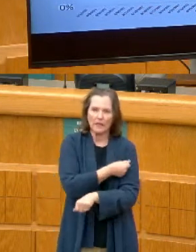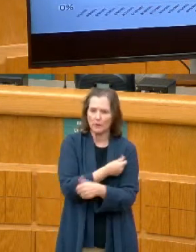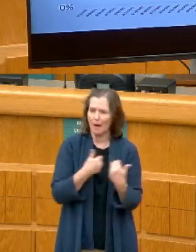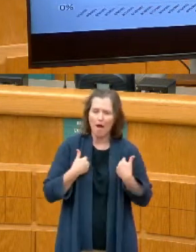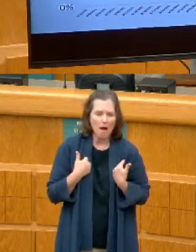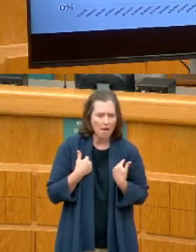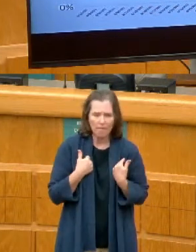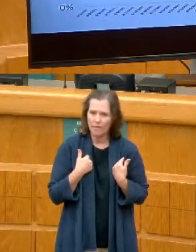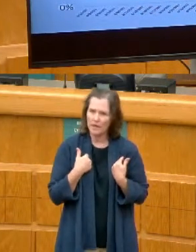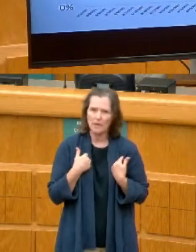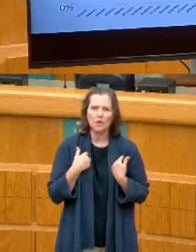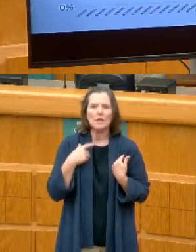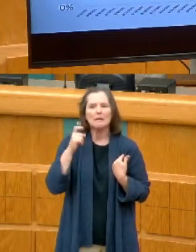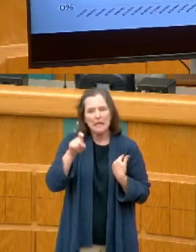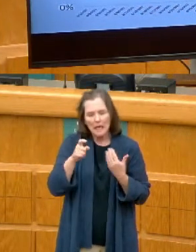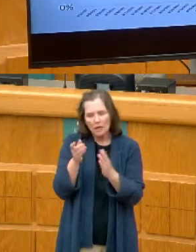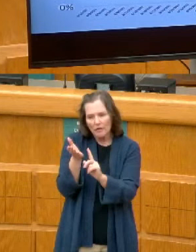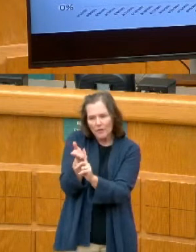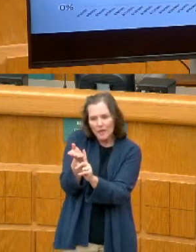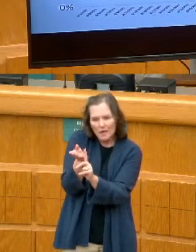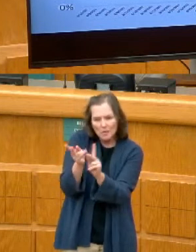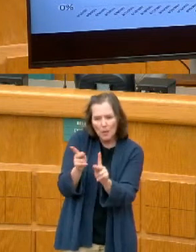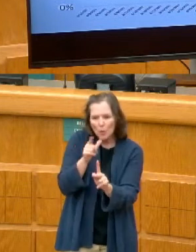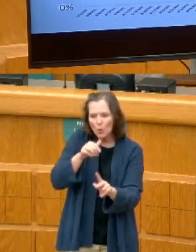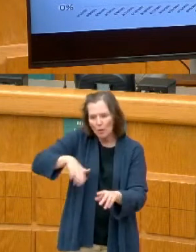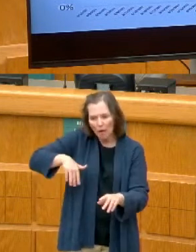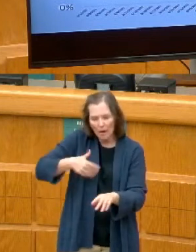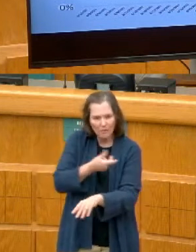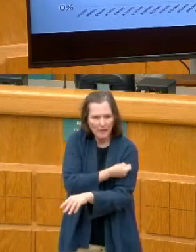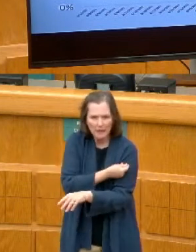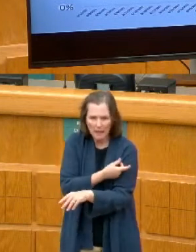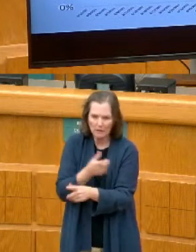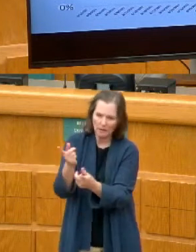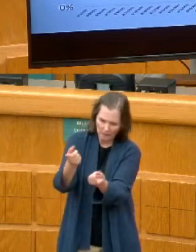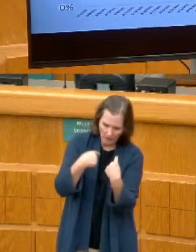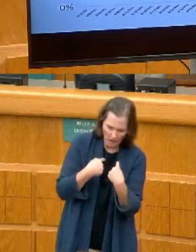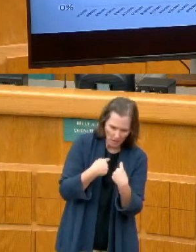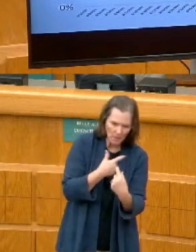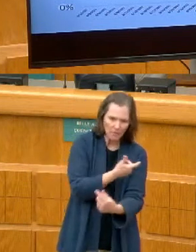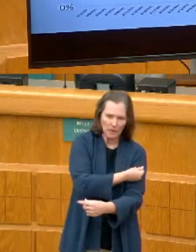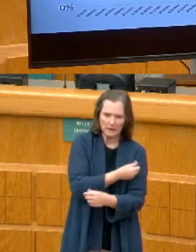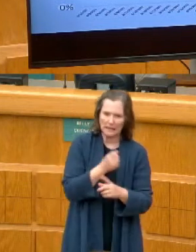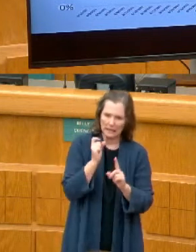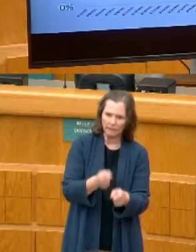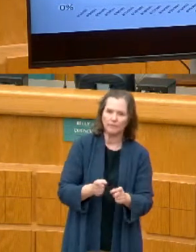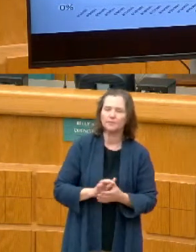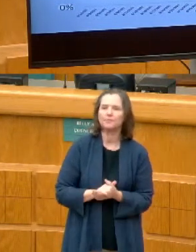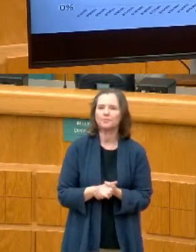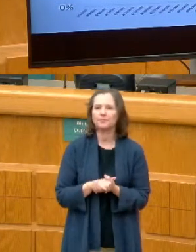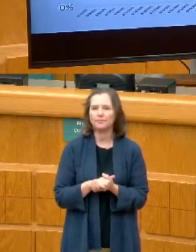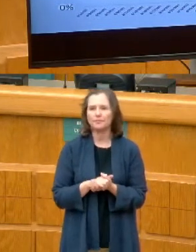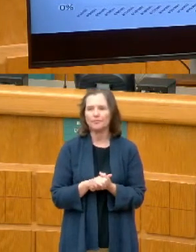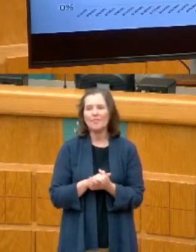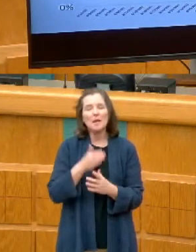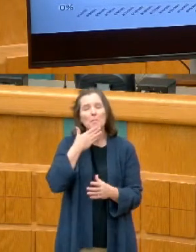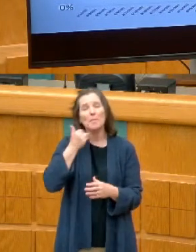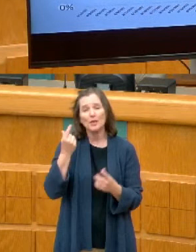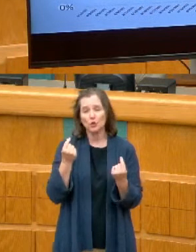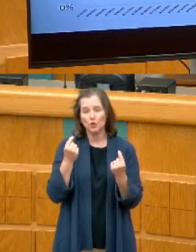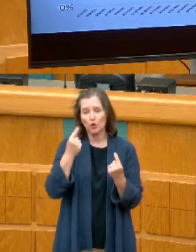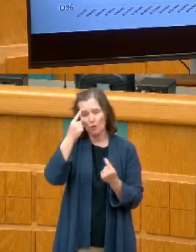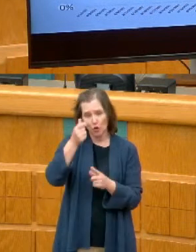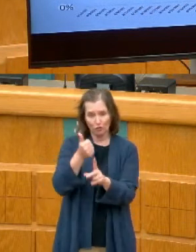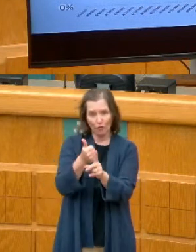vaccinated. Make that a priority. It is truly the best thing you can do for yourself, for our businesses, for